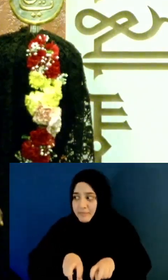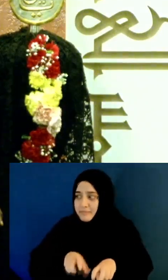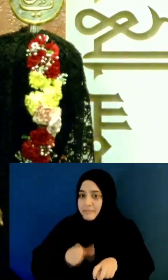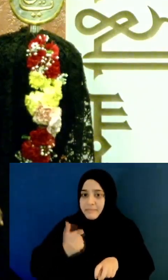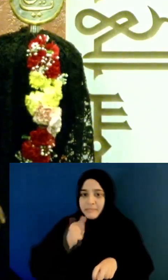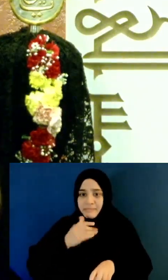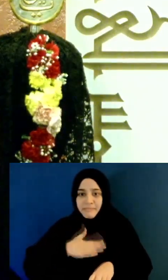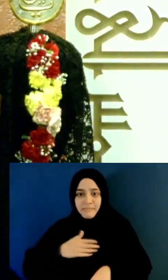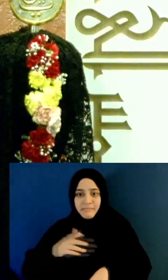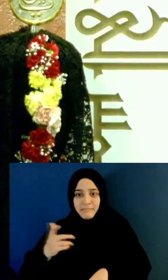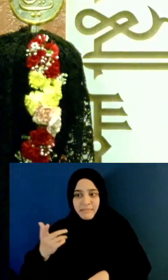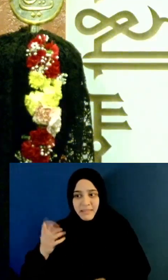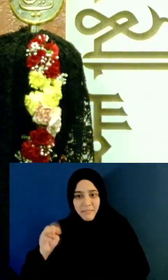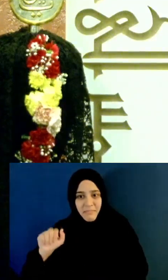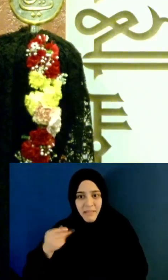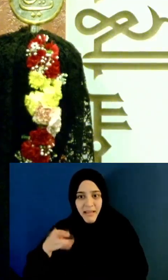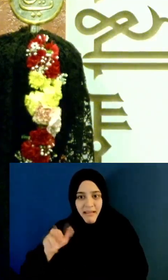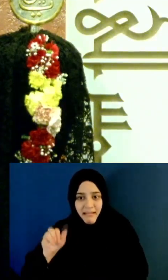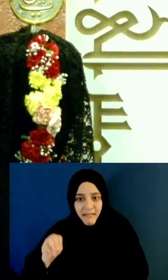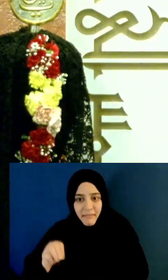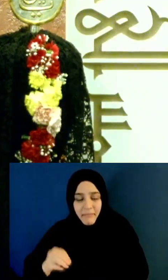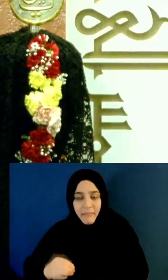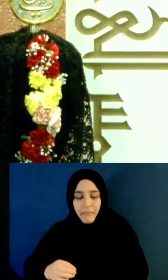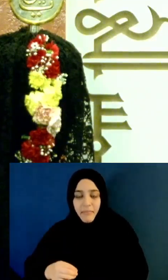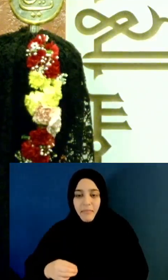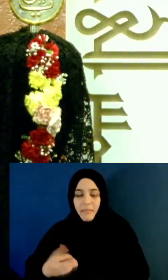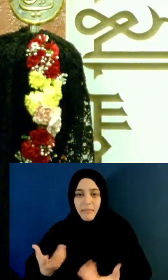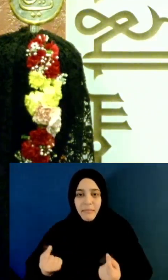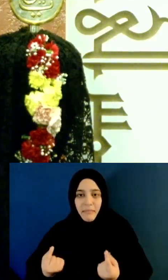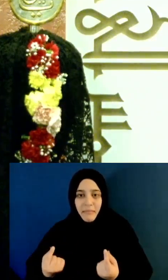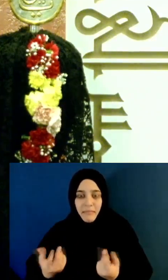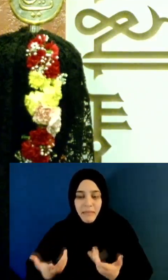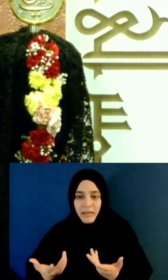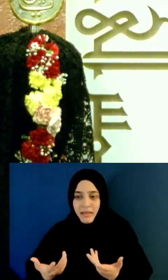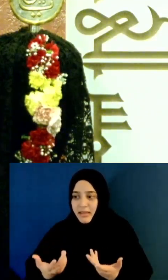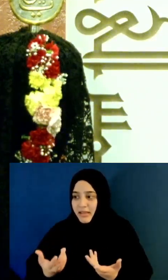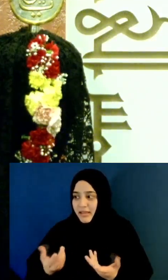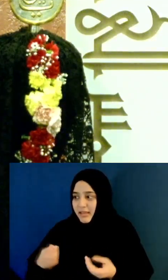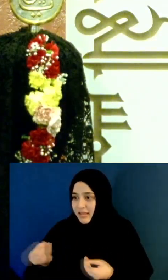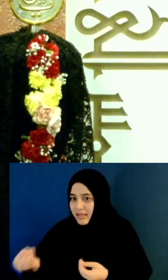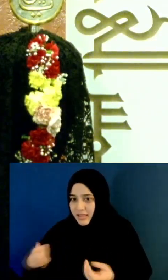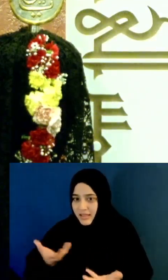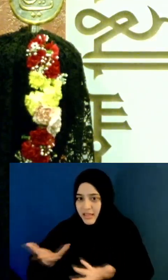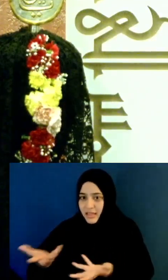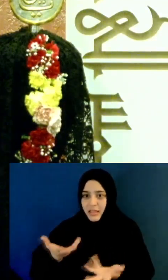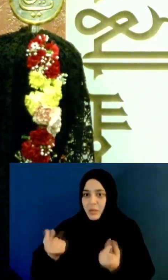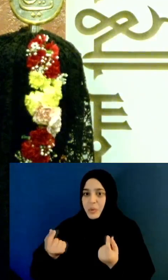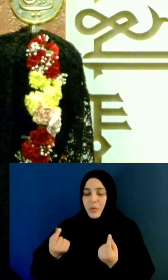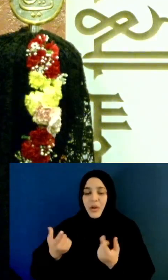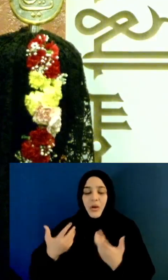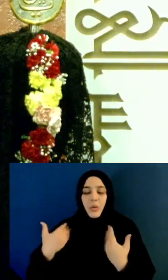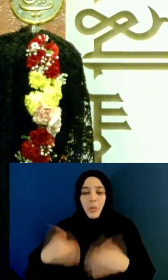otherwise she'll be offended. But Islam says I shouldn't give. Identity crisis, big time.